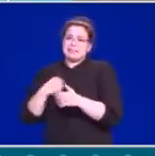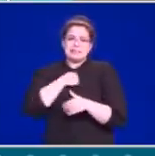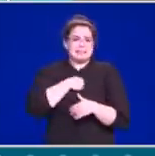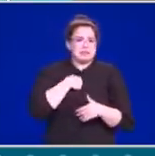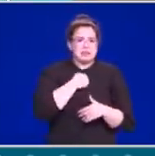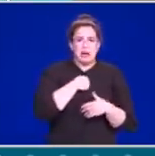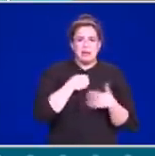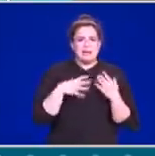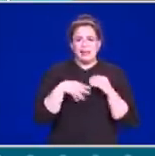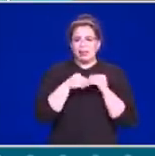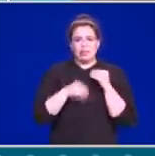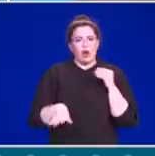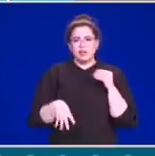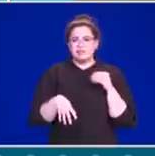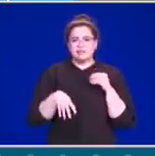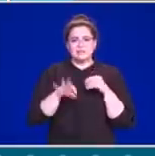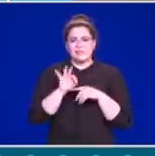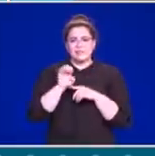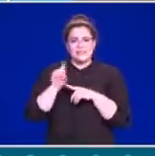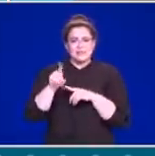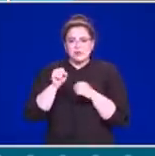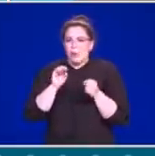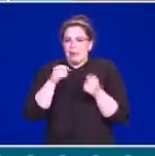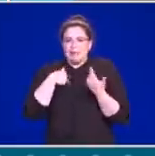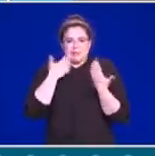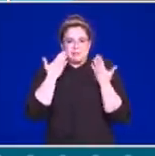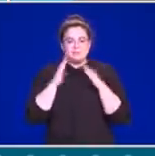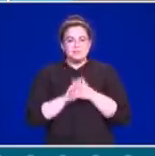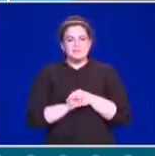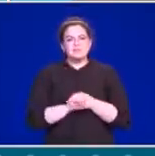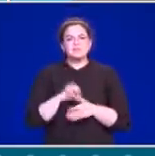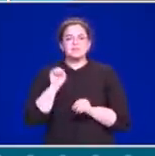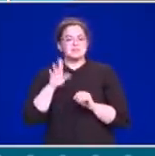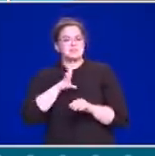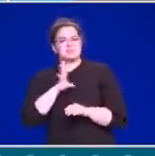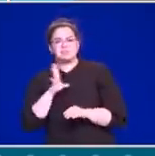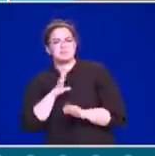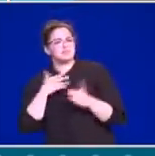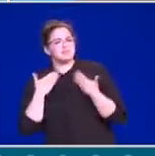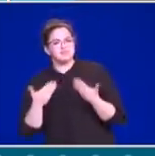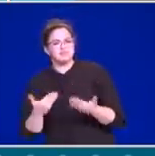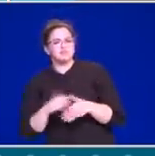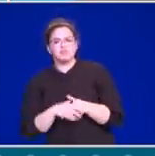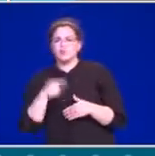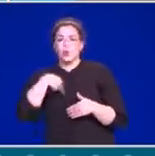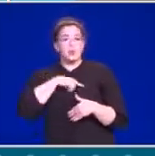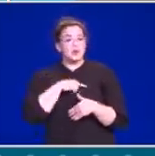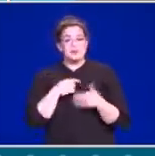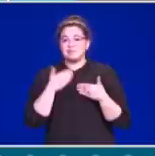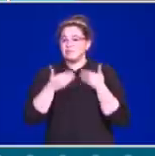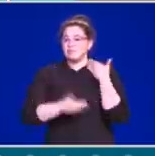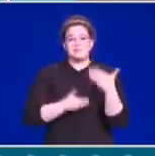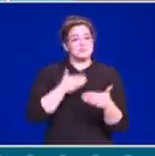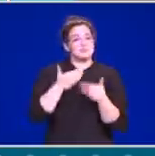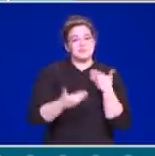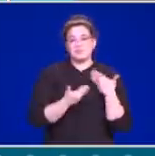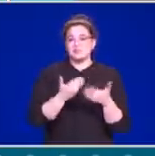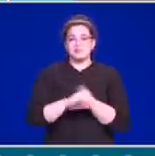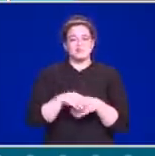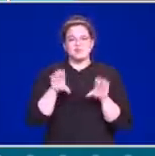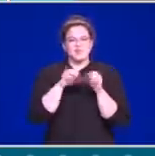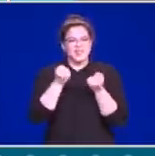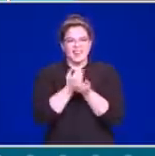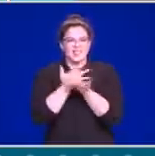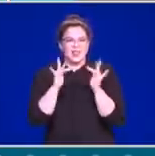lost the technical feed, so be happy to talk about that later. Quite all right. We're working through it just like everyone else, doing everything remotely